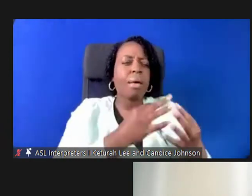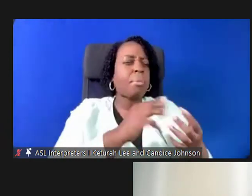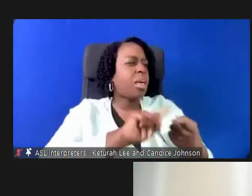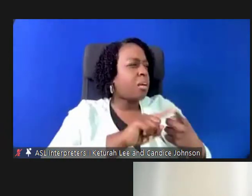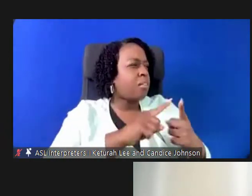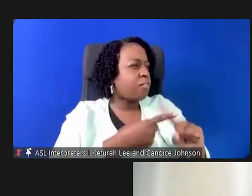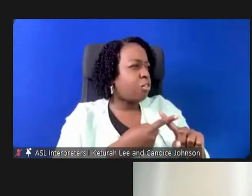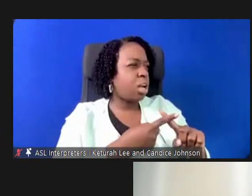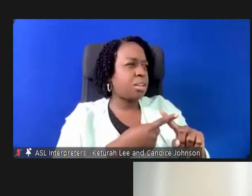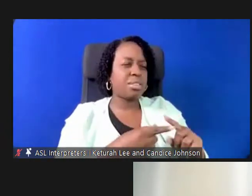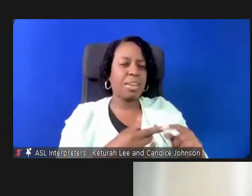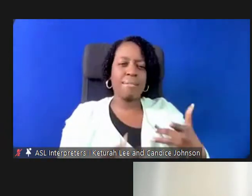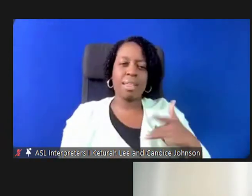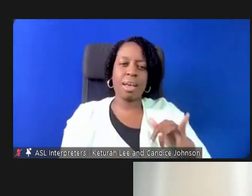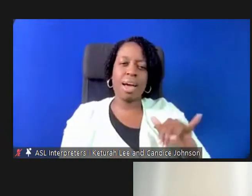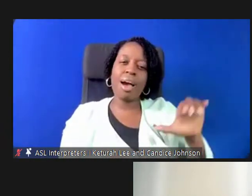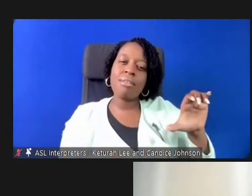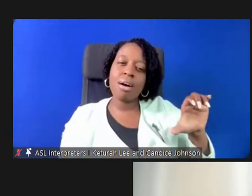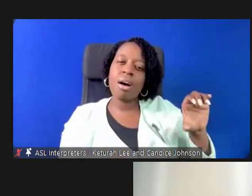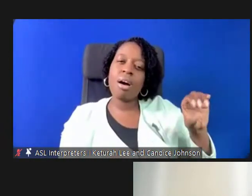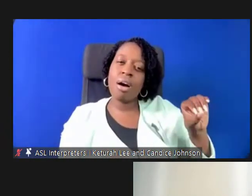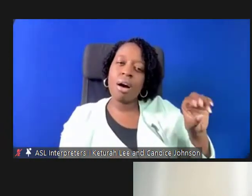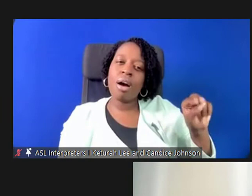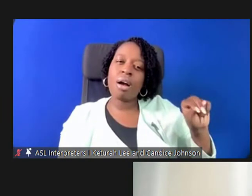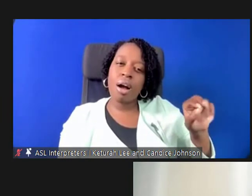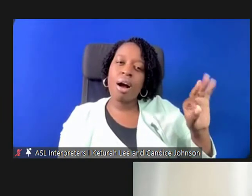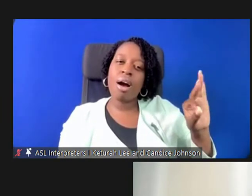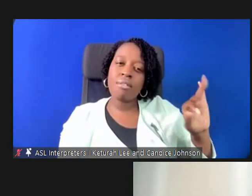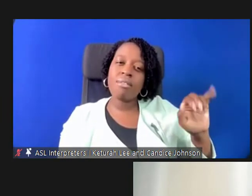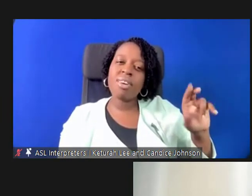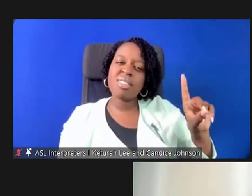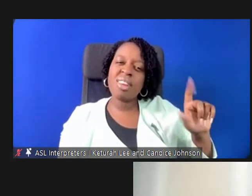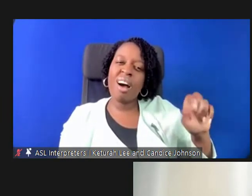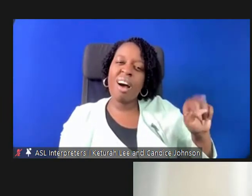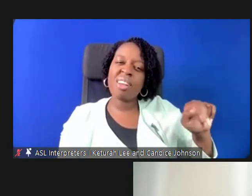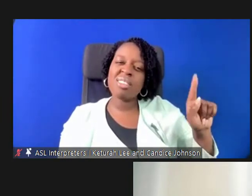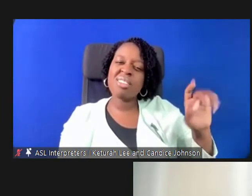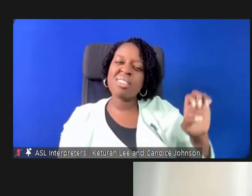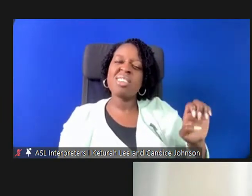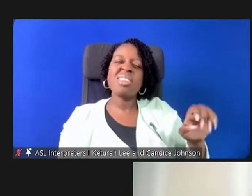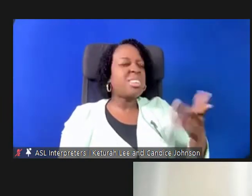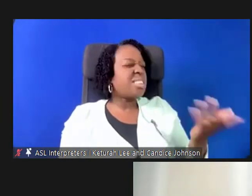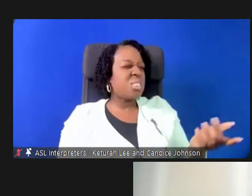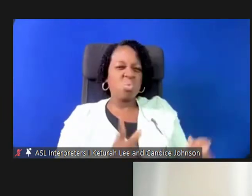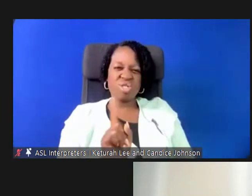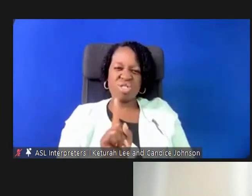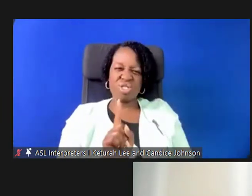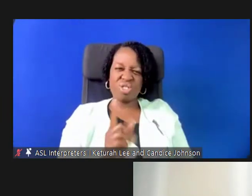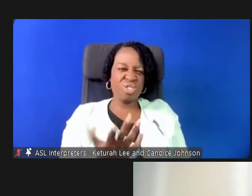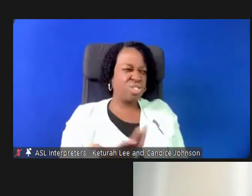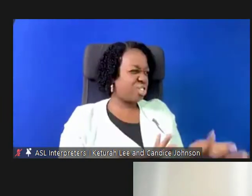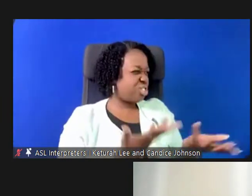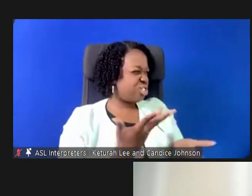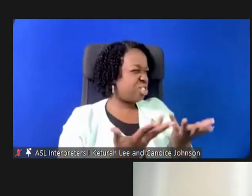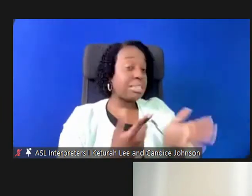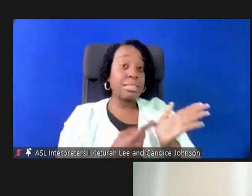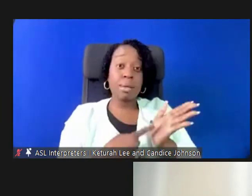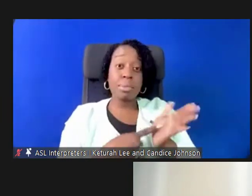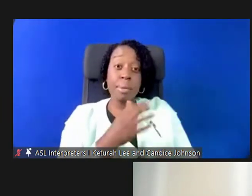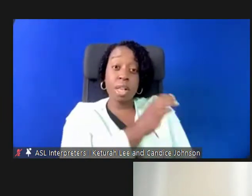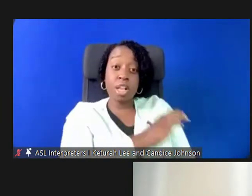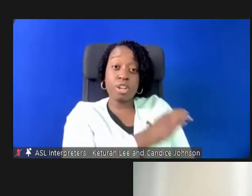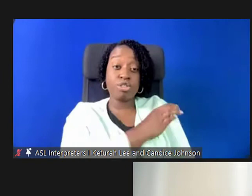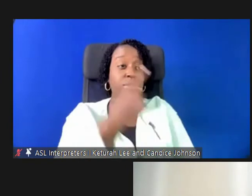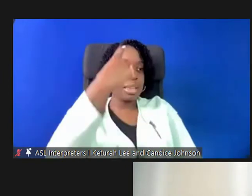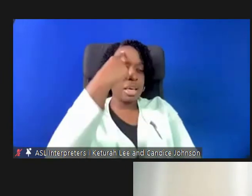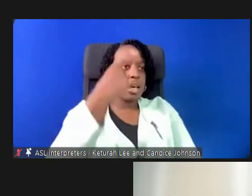do I feel to a community? And sometimes individuals and clinicians can think, someone